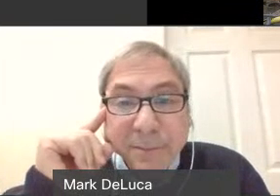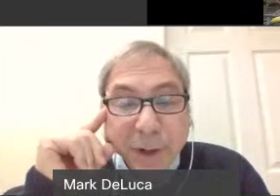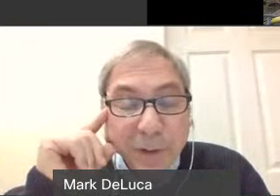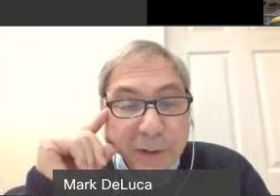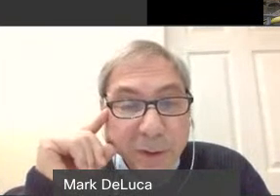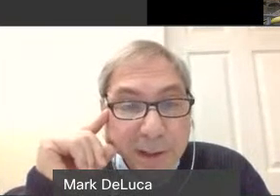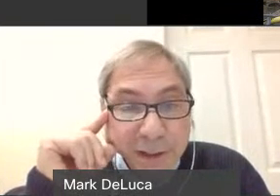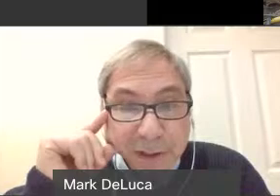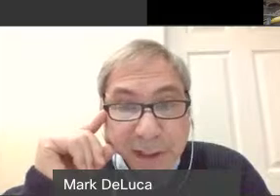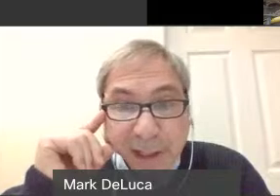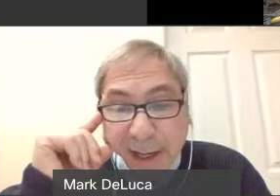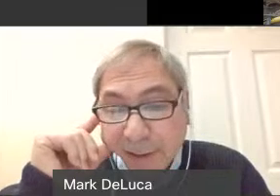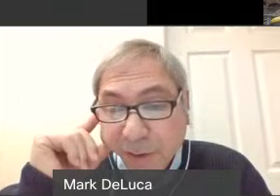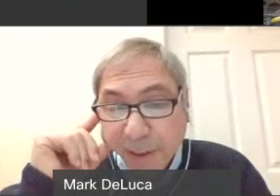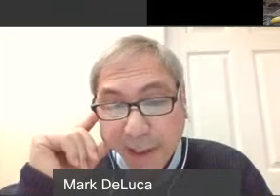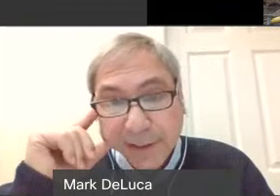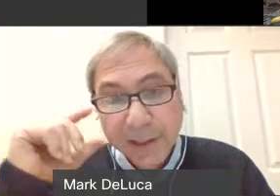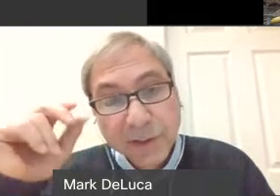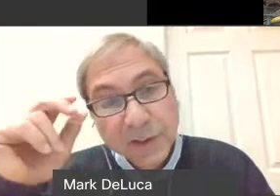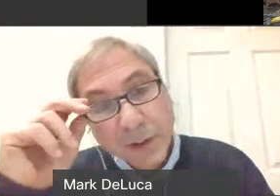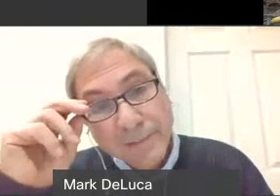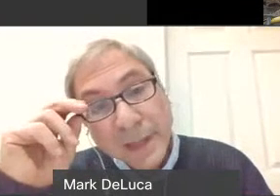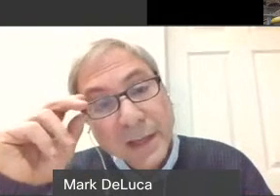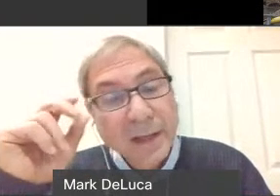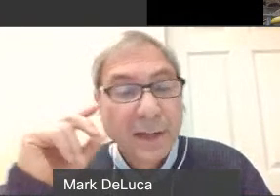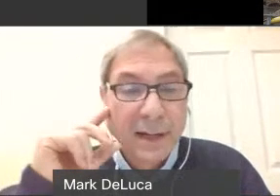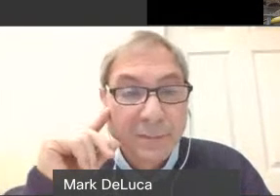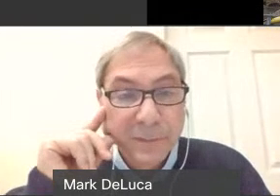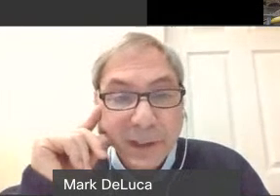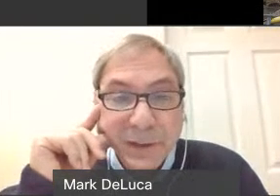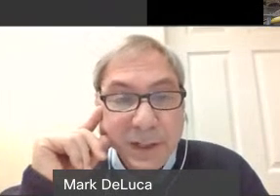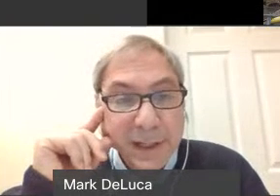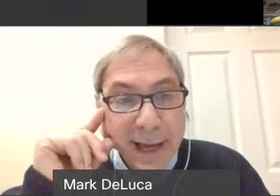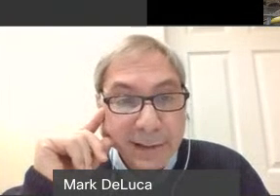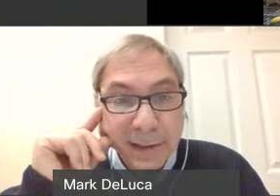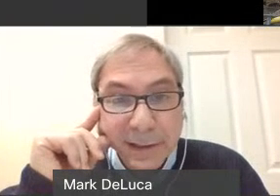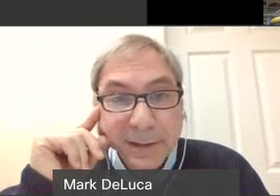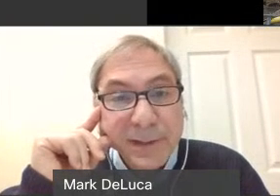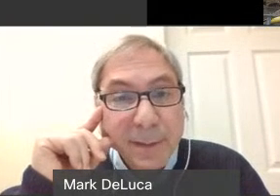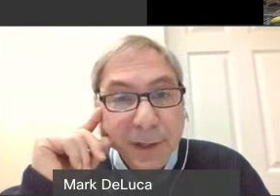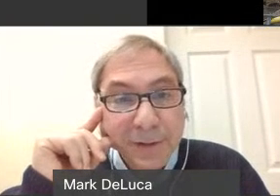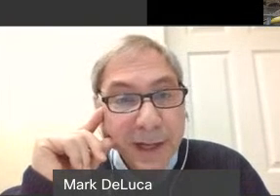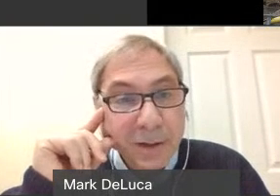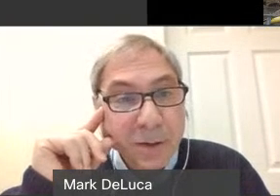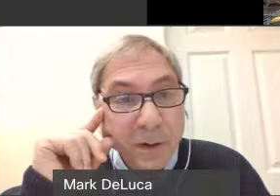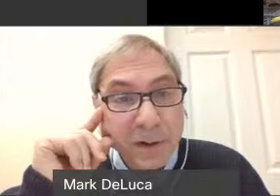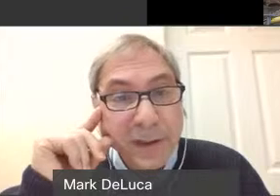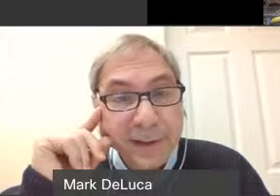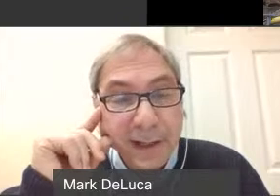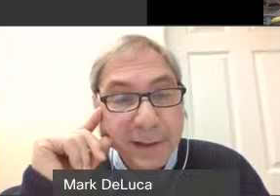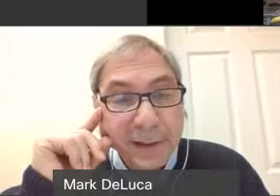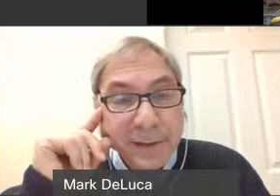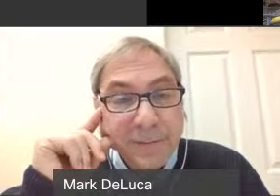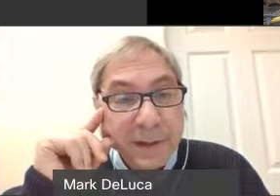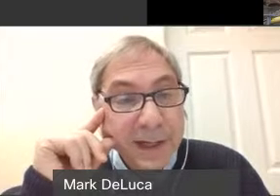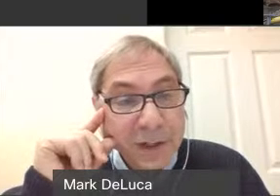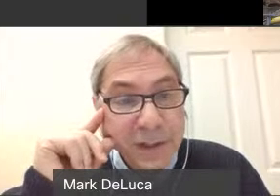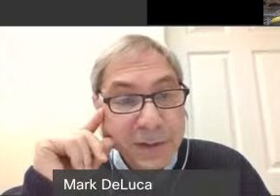actually both the 2016 and the 2018 storm. We can see that in the top left-hand corner that